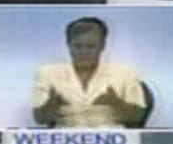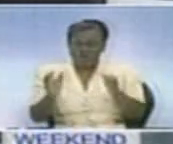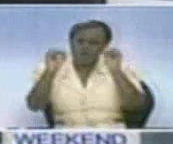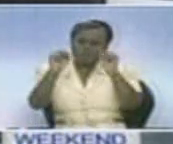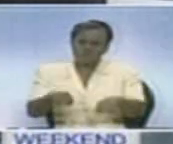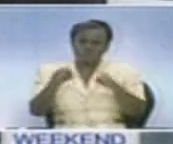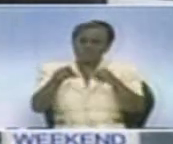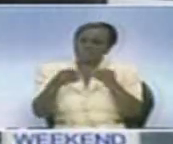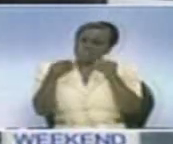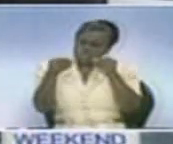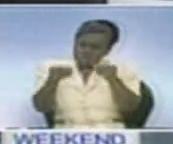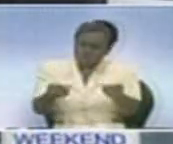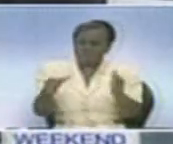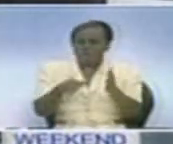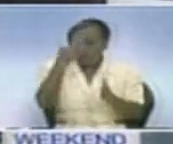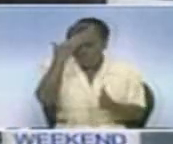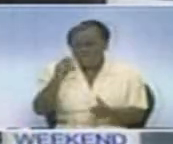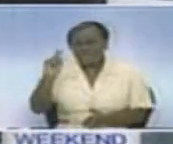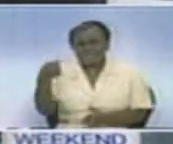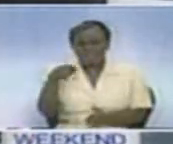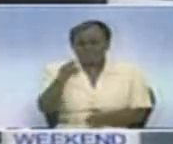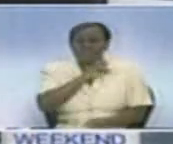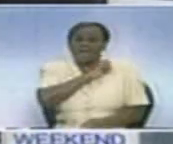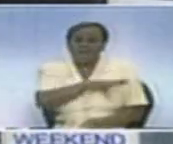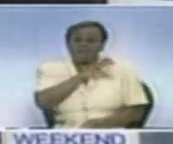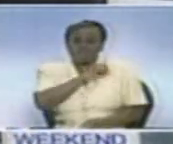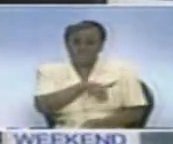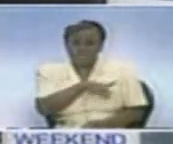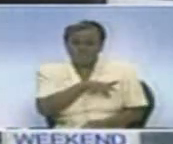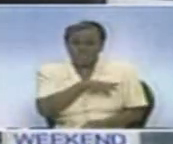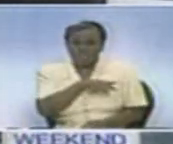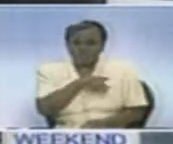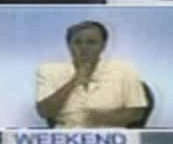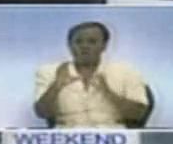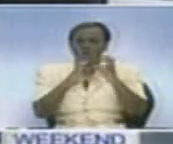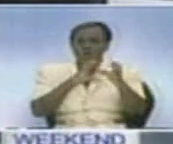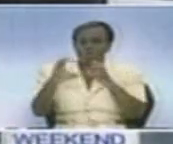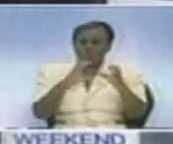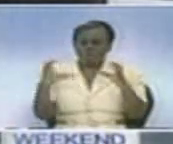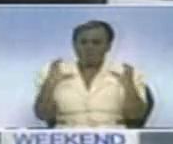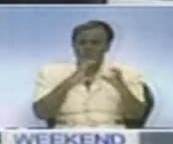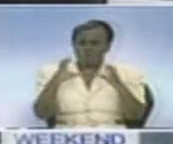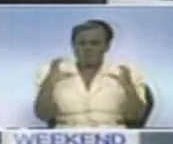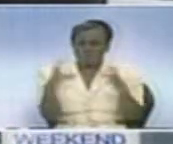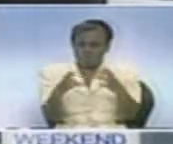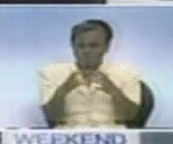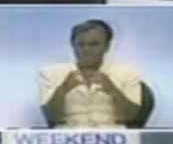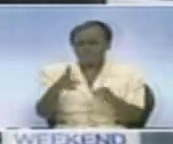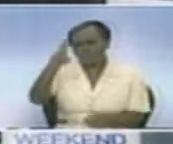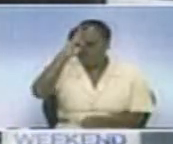be a solution? And I'll tell you why Kenyans might be scared now of, community policing and participatory